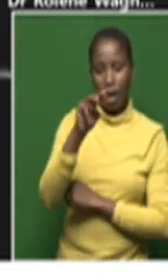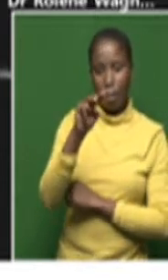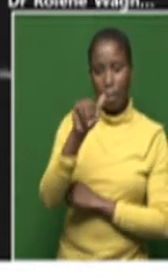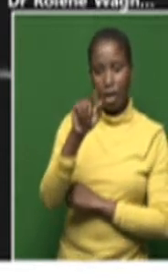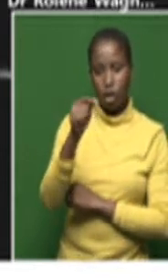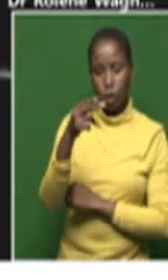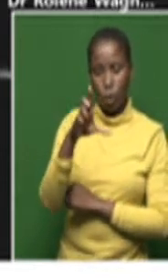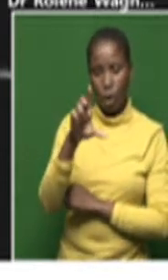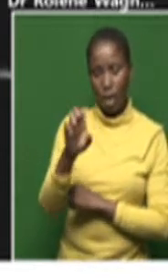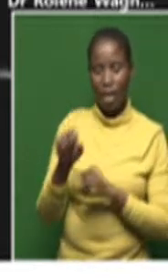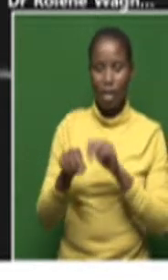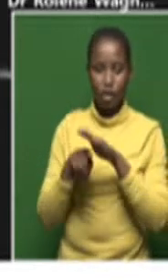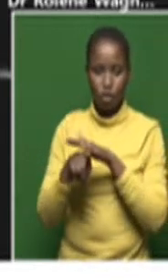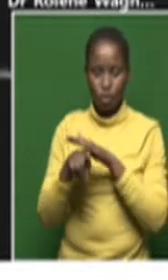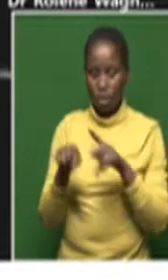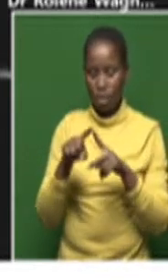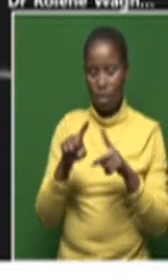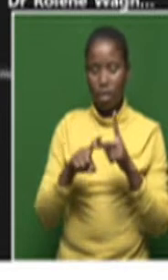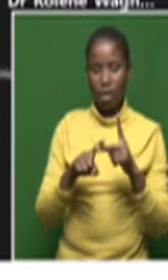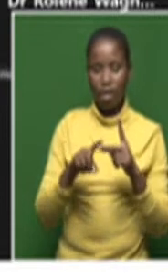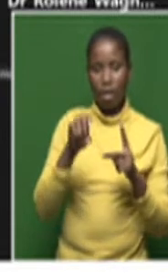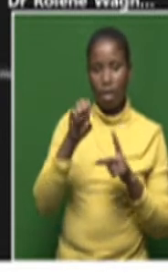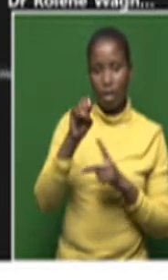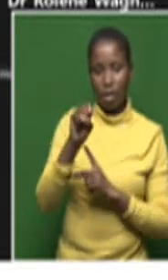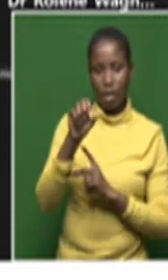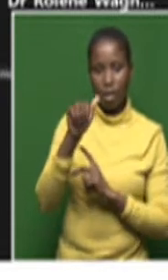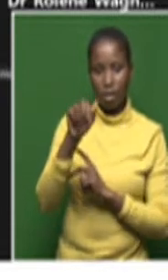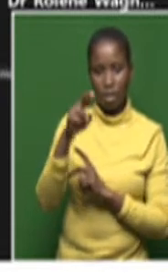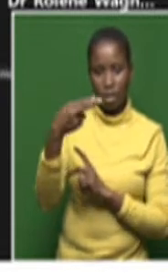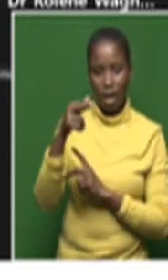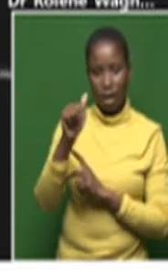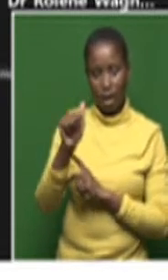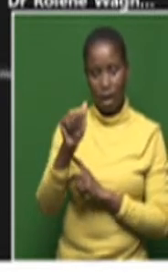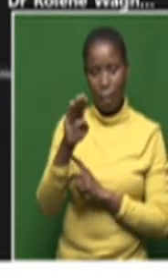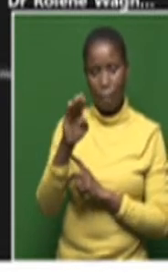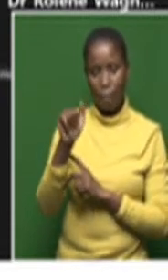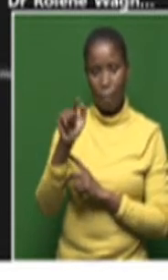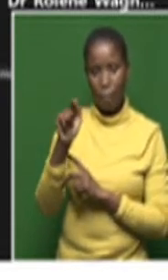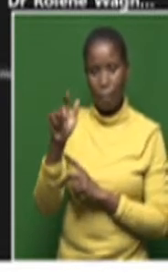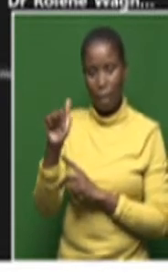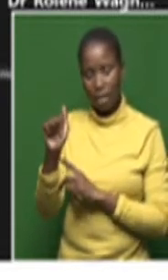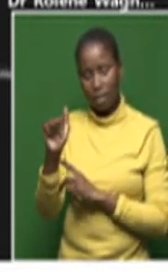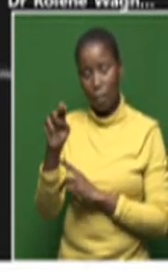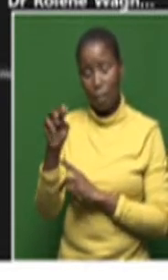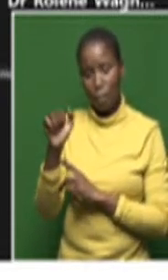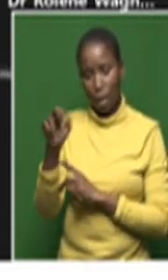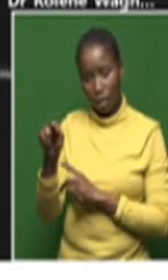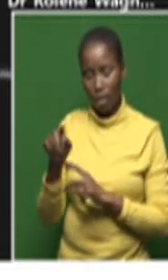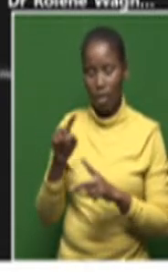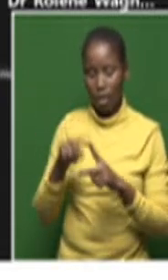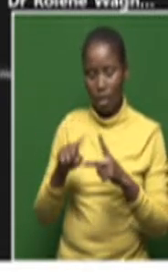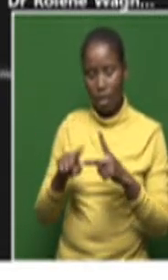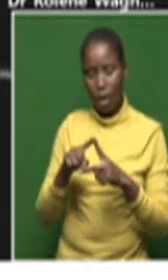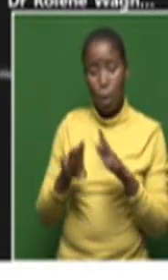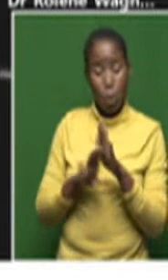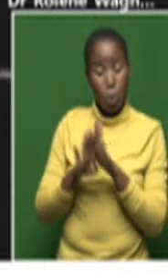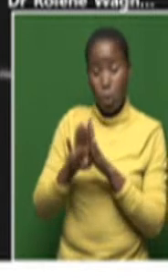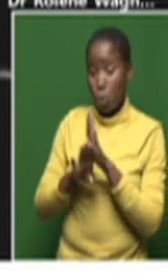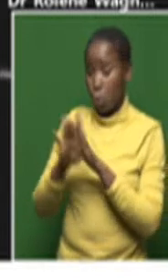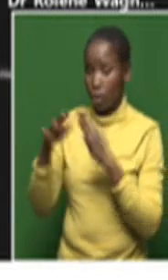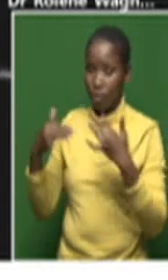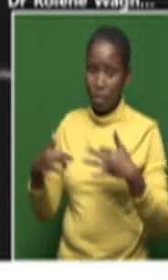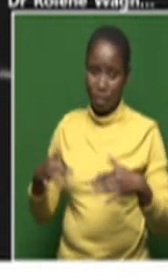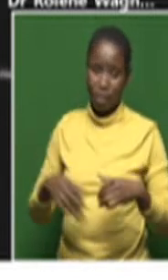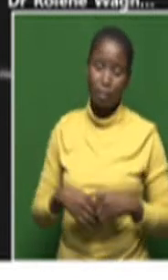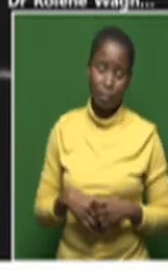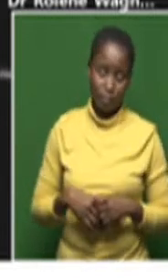as well as Sarabatman. Those were 77 and 73% improvements from where they were at the start of the